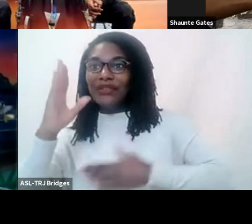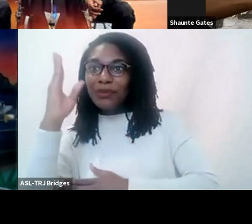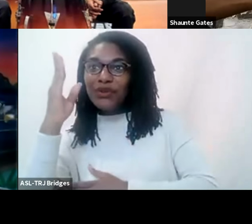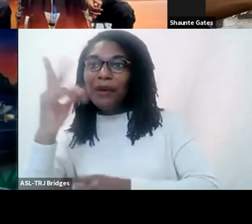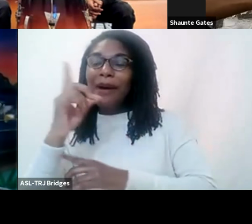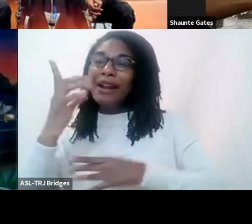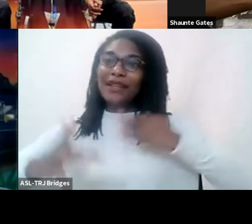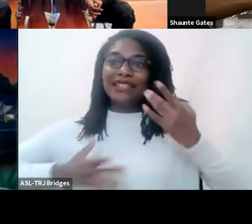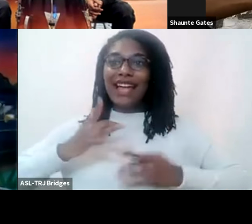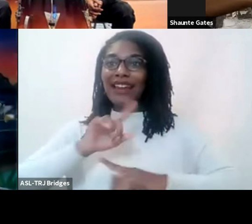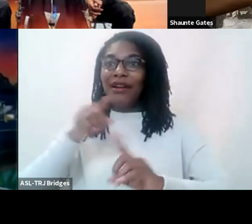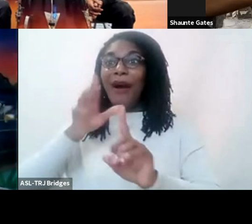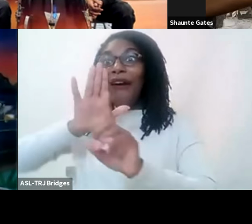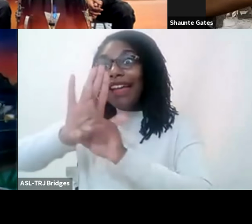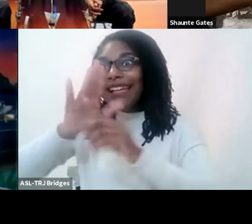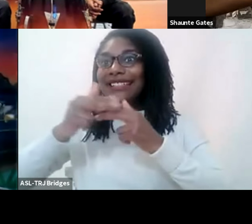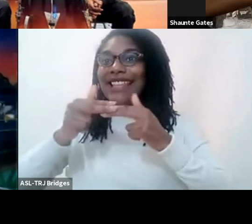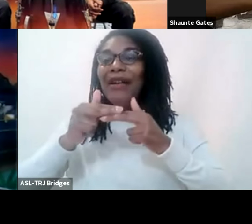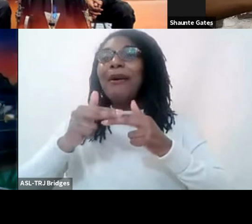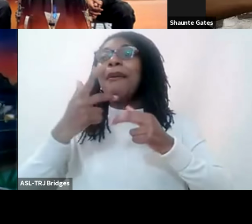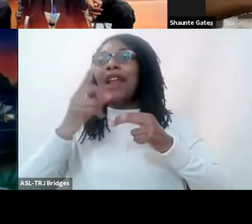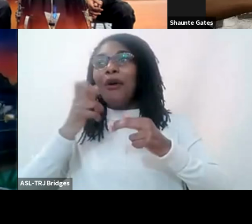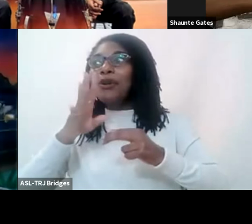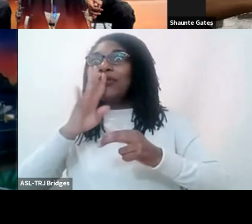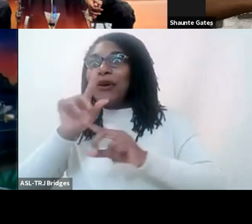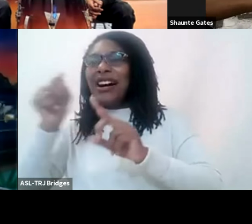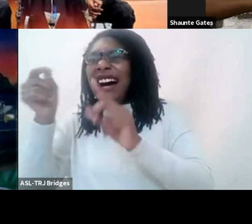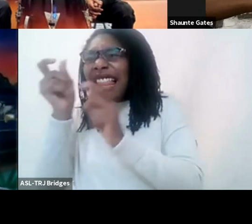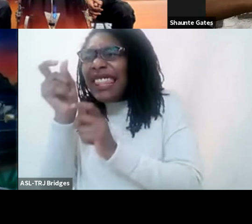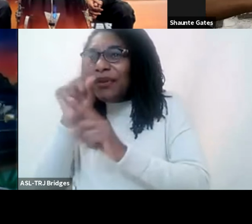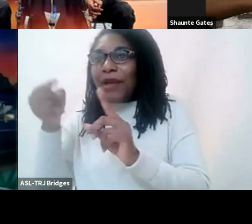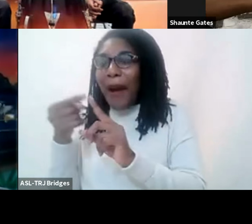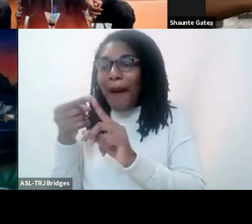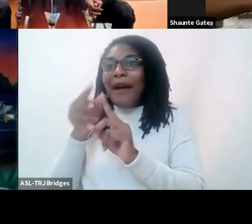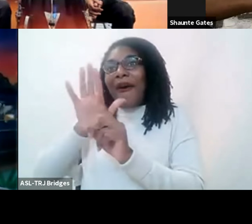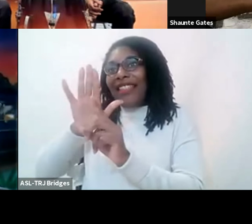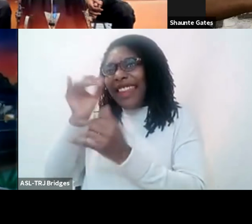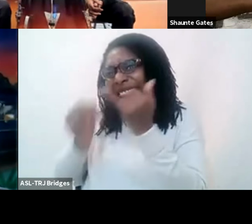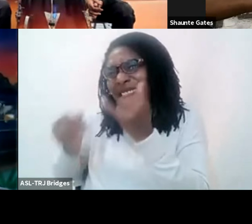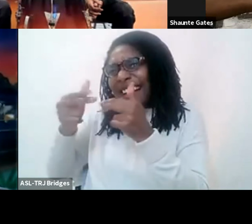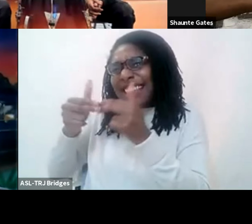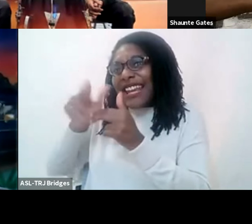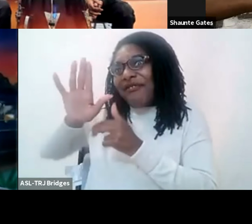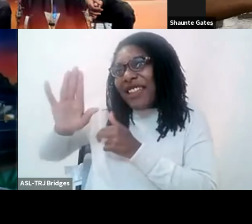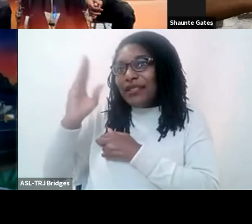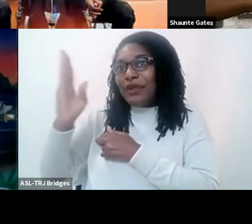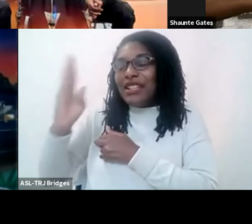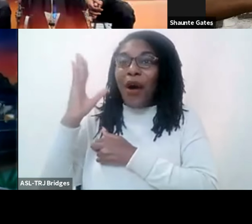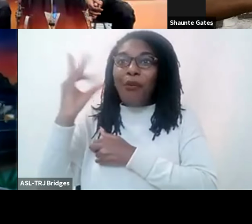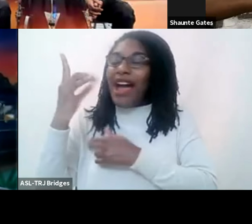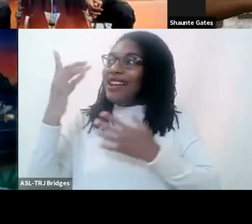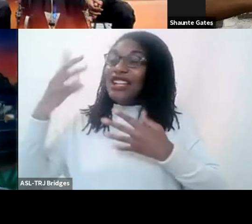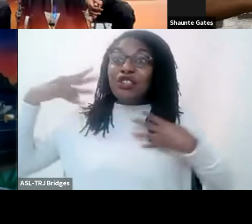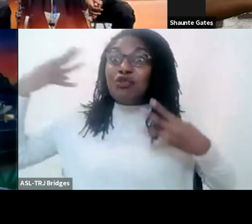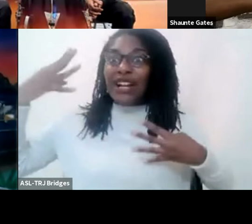get into my presentation, I'm just gonna tap on that last slide as a dancer, because it's crazy and it's something that I've